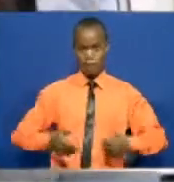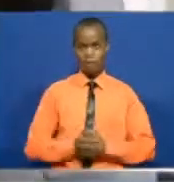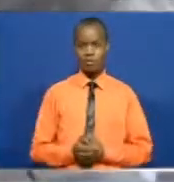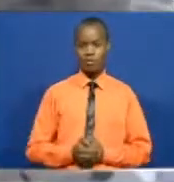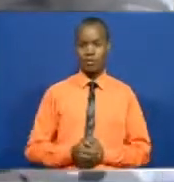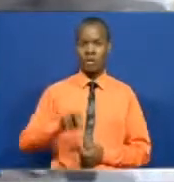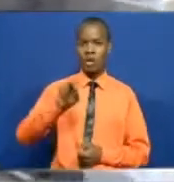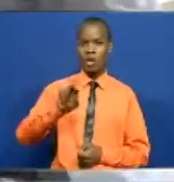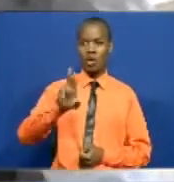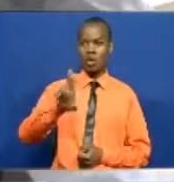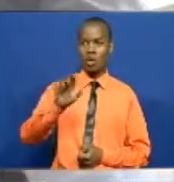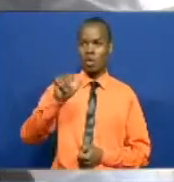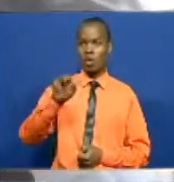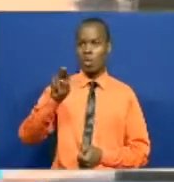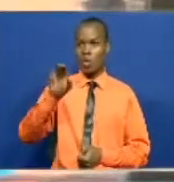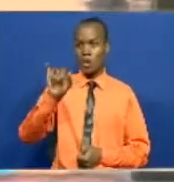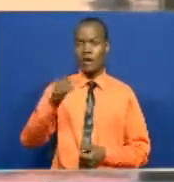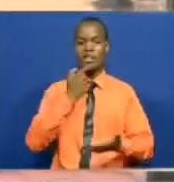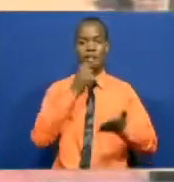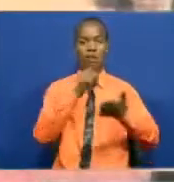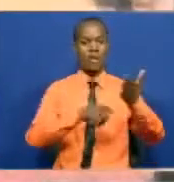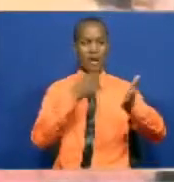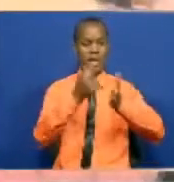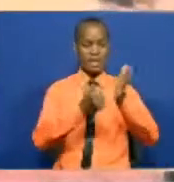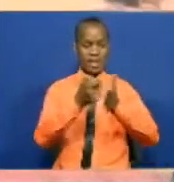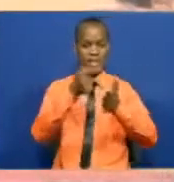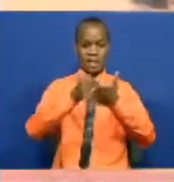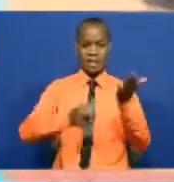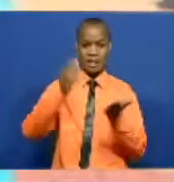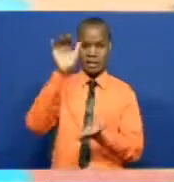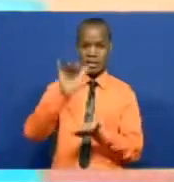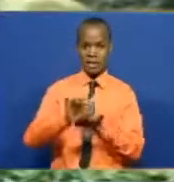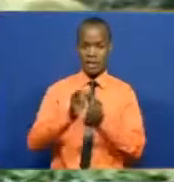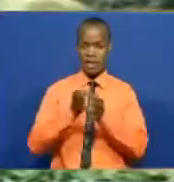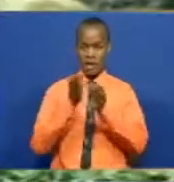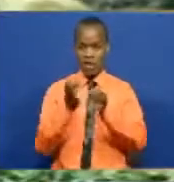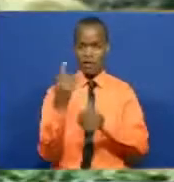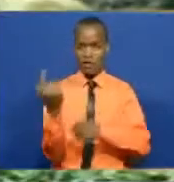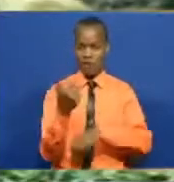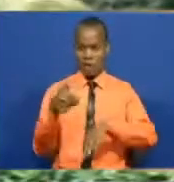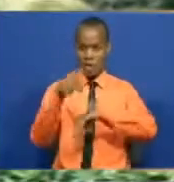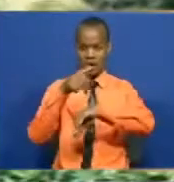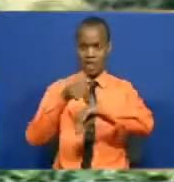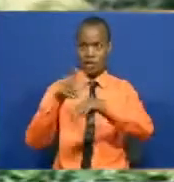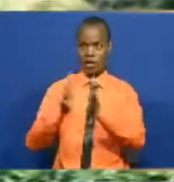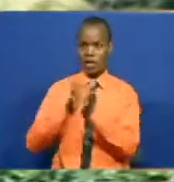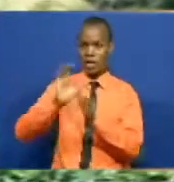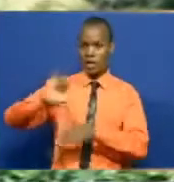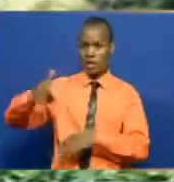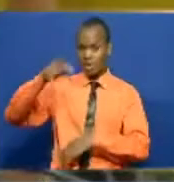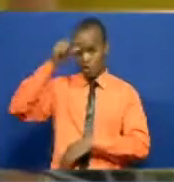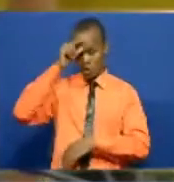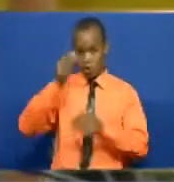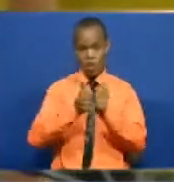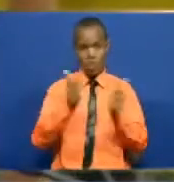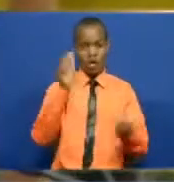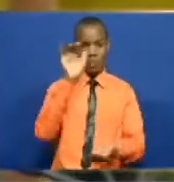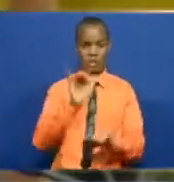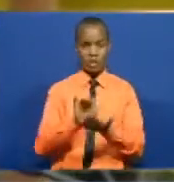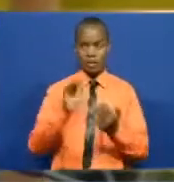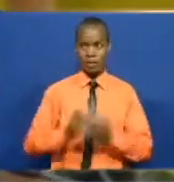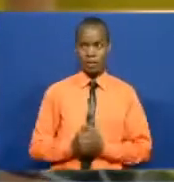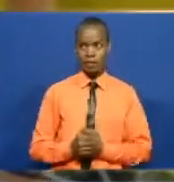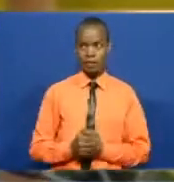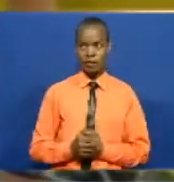industry risks extreme revenue drops unless taxes and levies at the national and county level are marginalized. There's the cost of